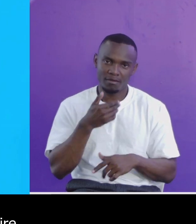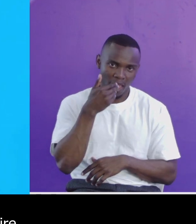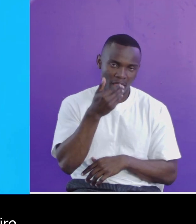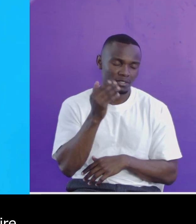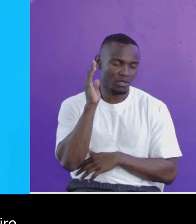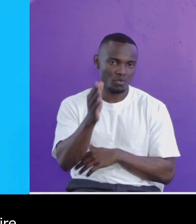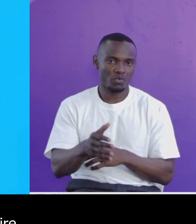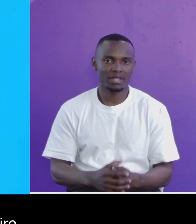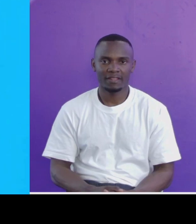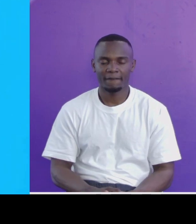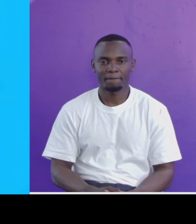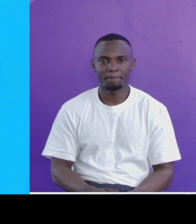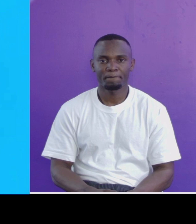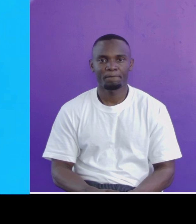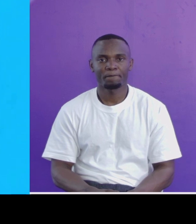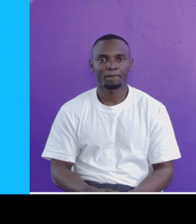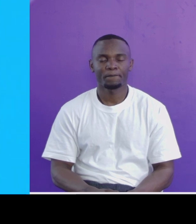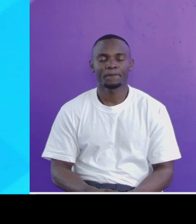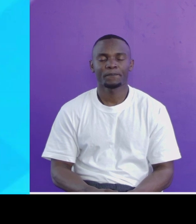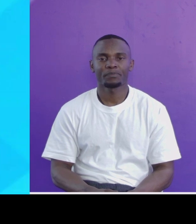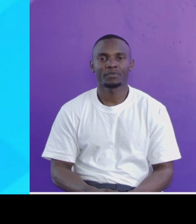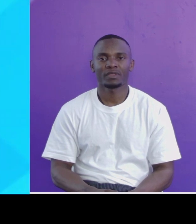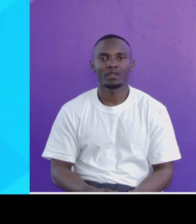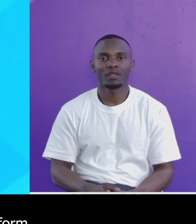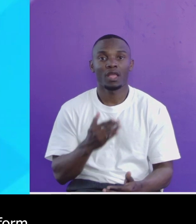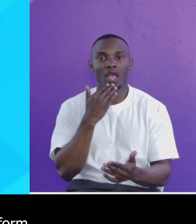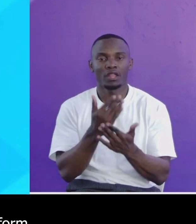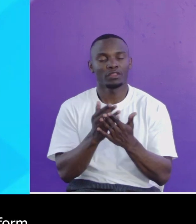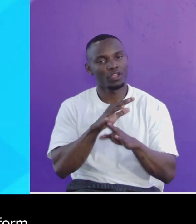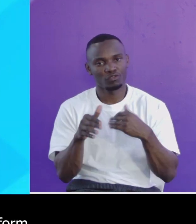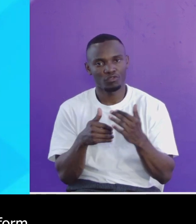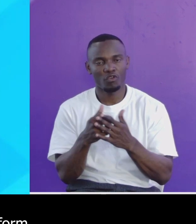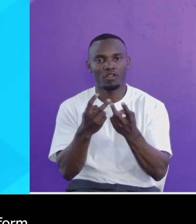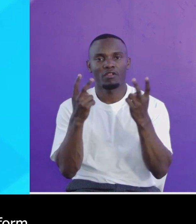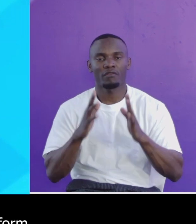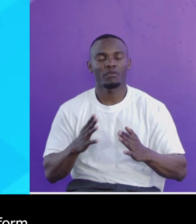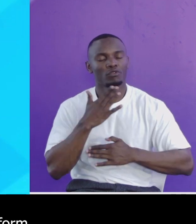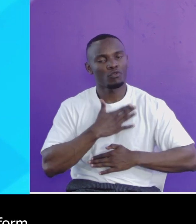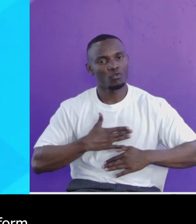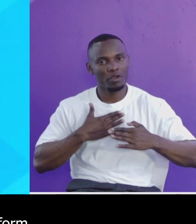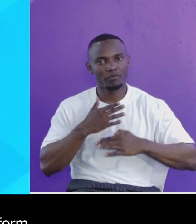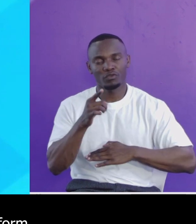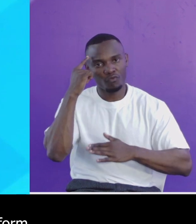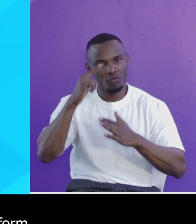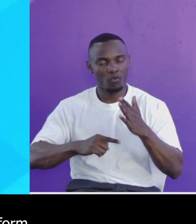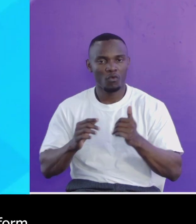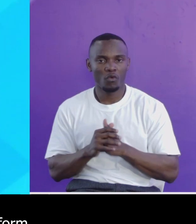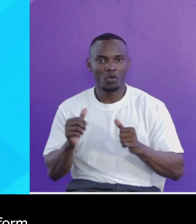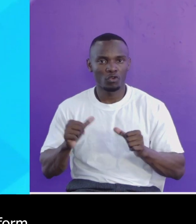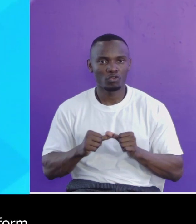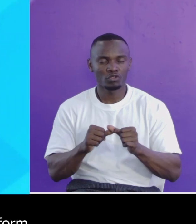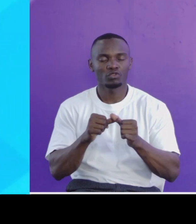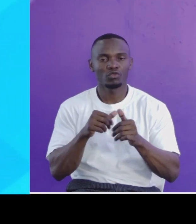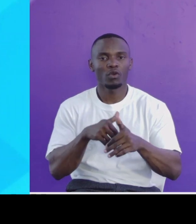answers that you require. Yes, yes. Thank you to our audience. We appreciate you. Continue following us in our social